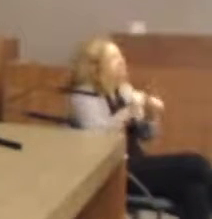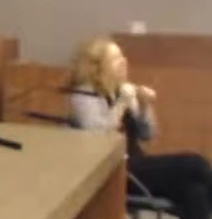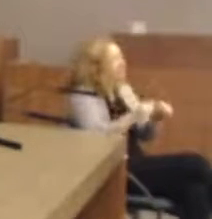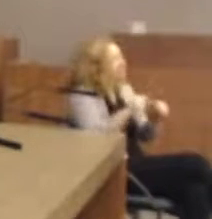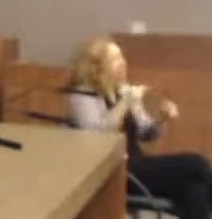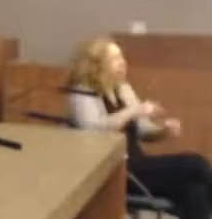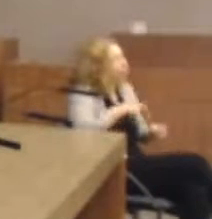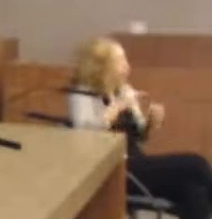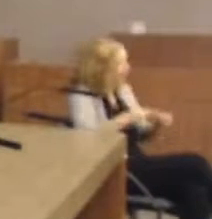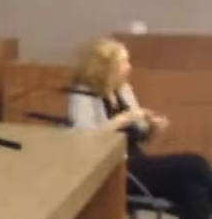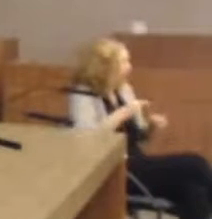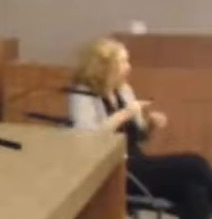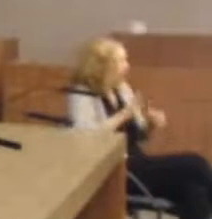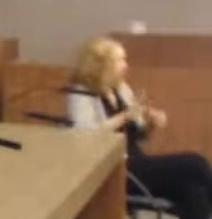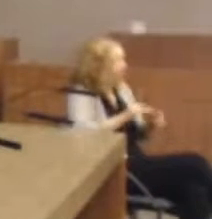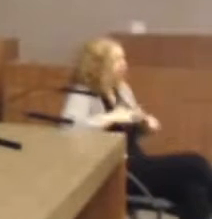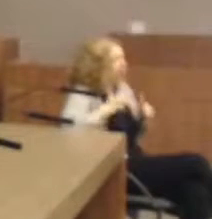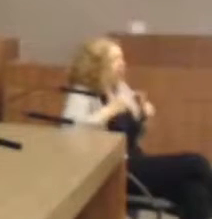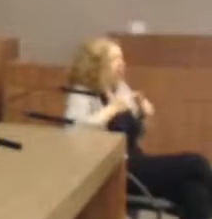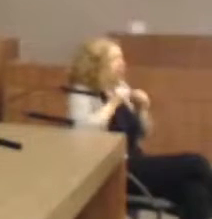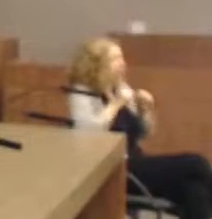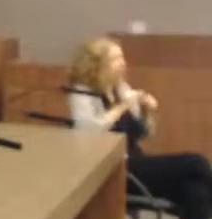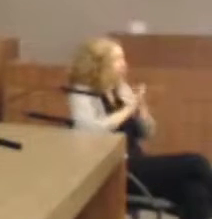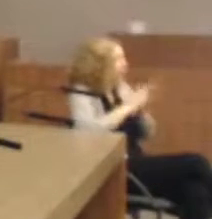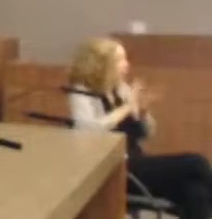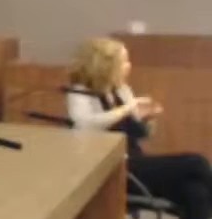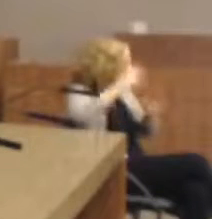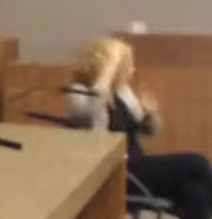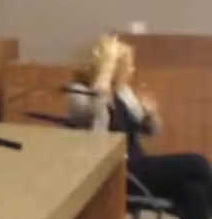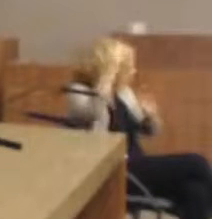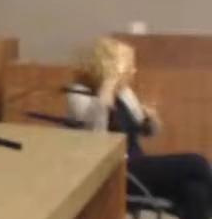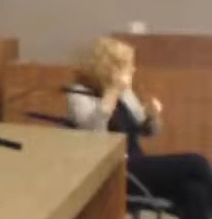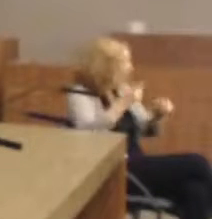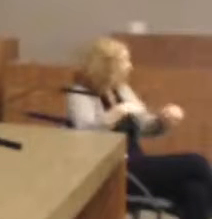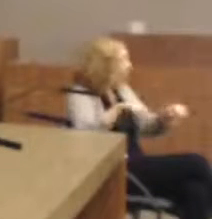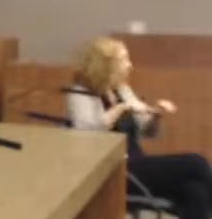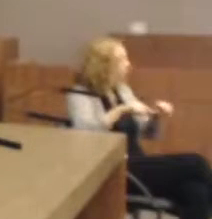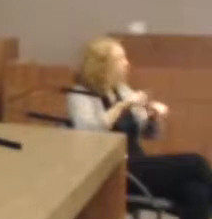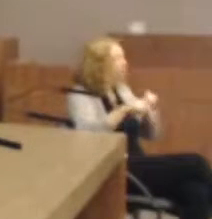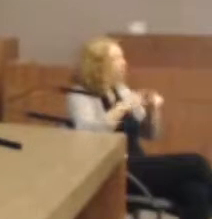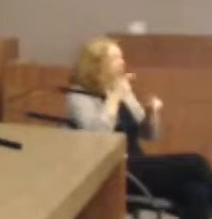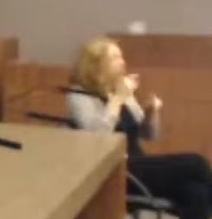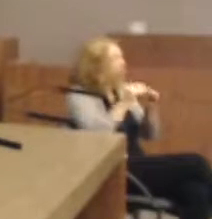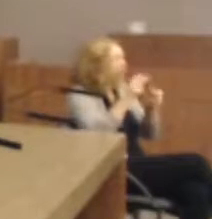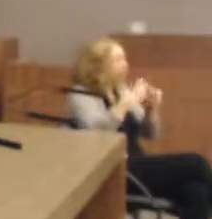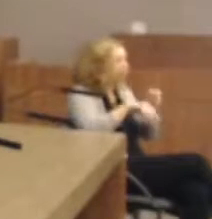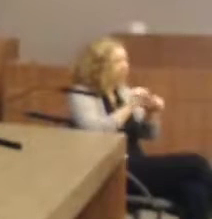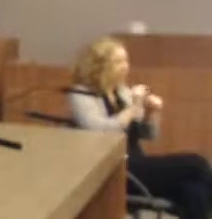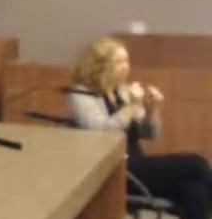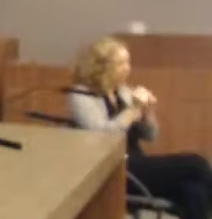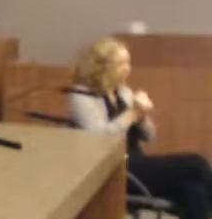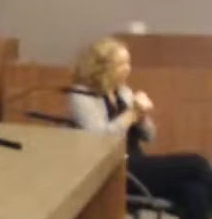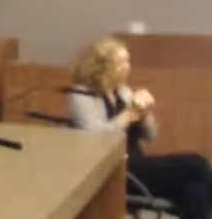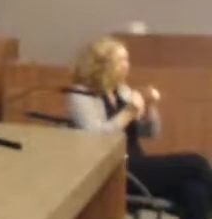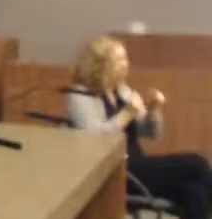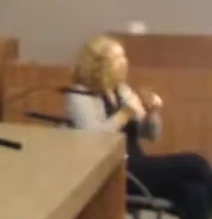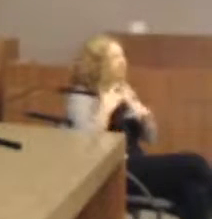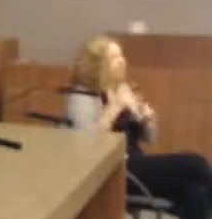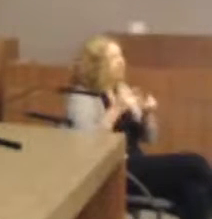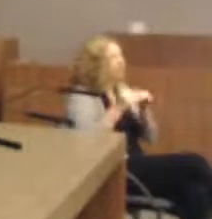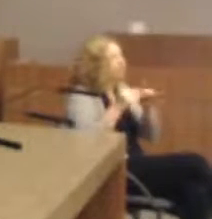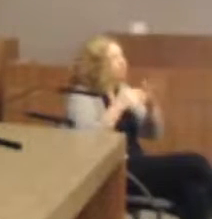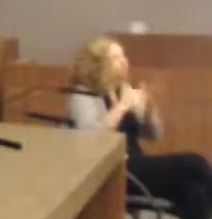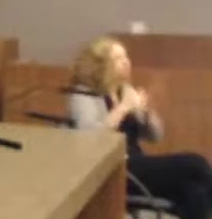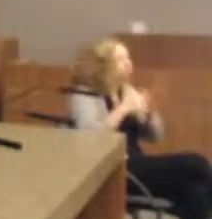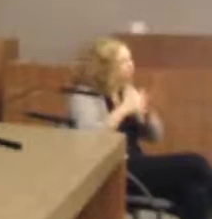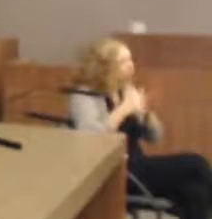and their life continues to be chaotic and full of struggle. So those are the victims that are harder to work with. These are the victims that are more vulnerable